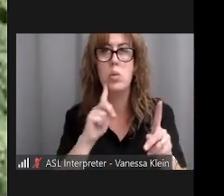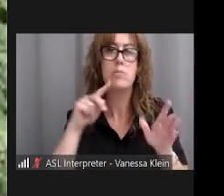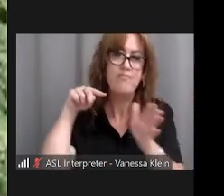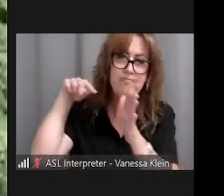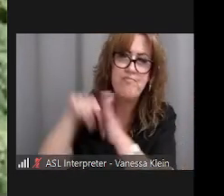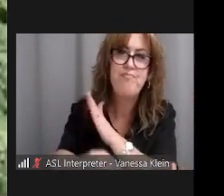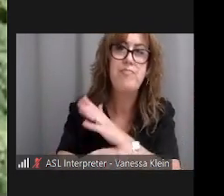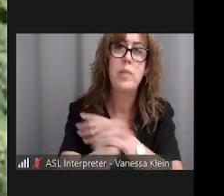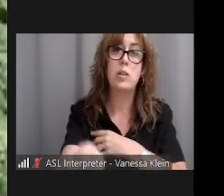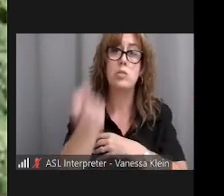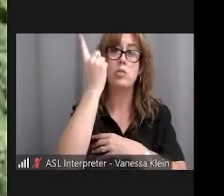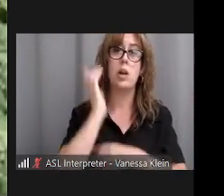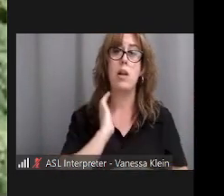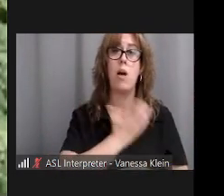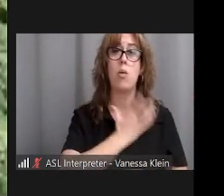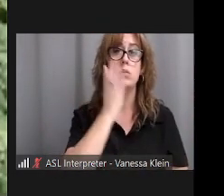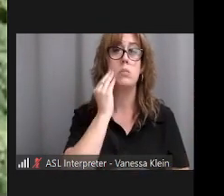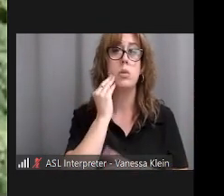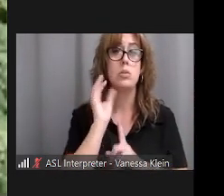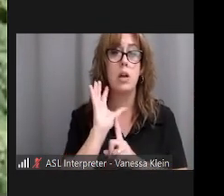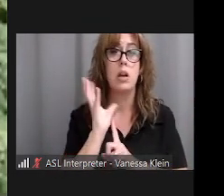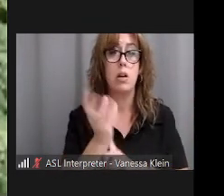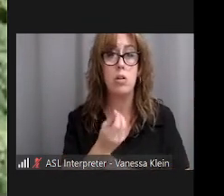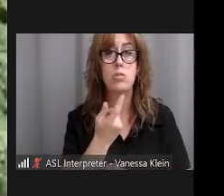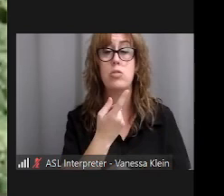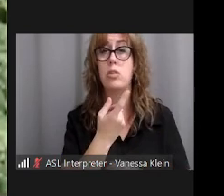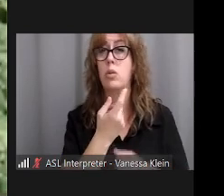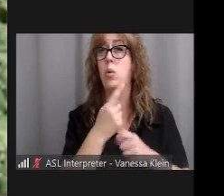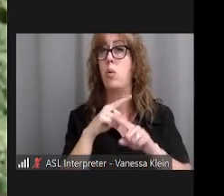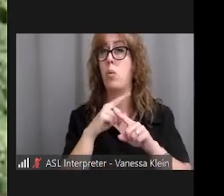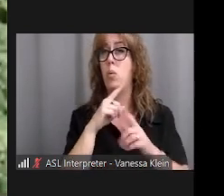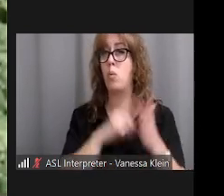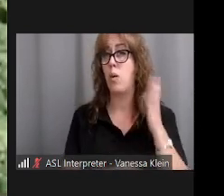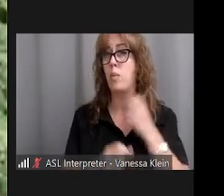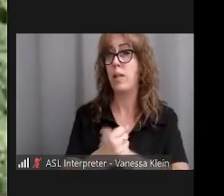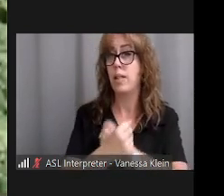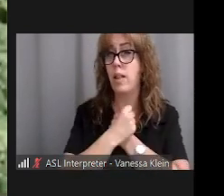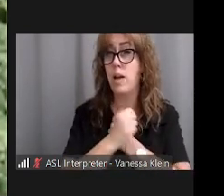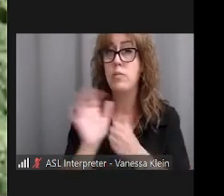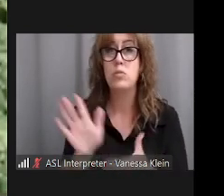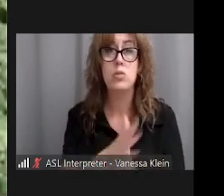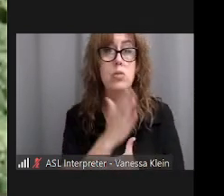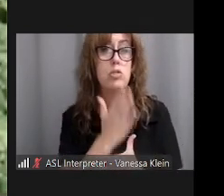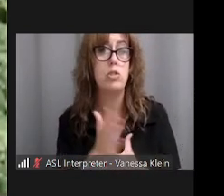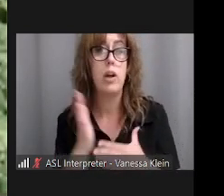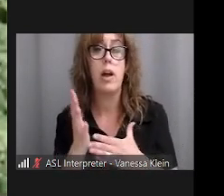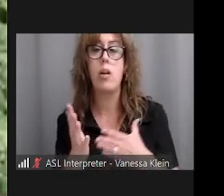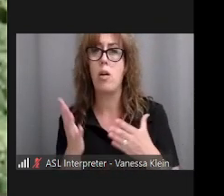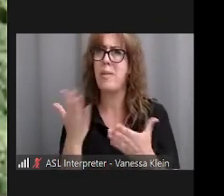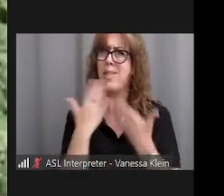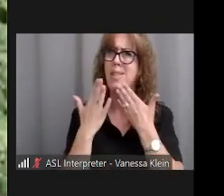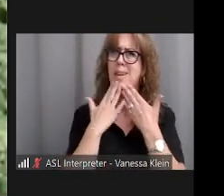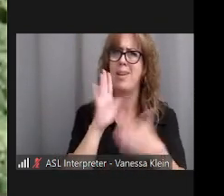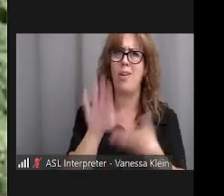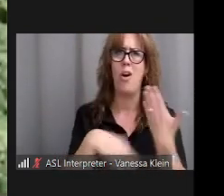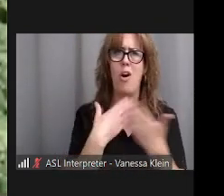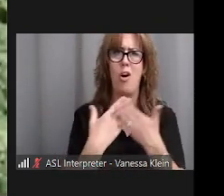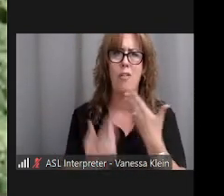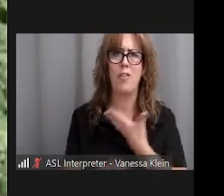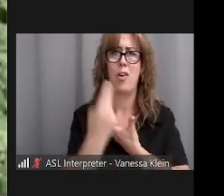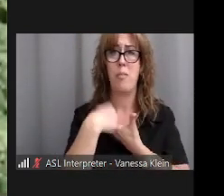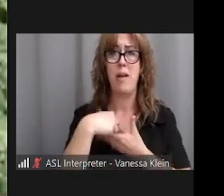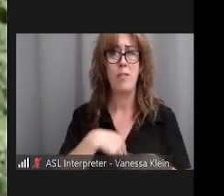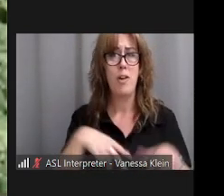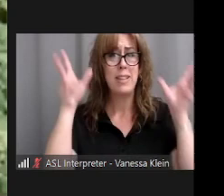what we would love to share with audiences. Thank you all for really just joining this conversation and for hearing me. Thanks